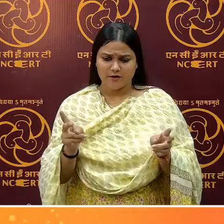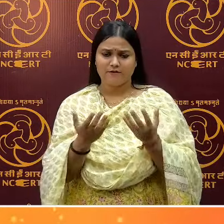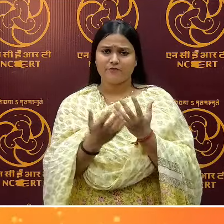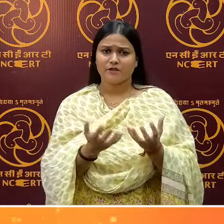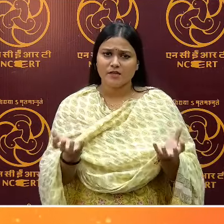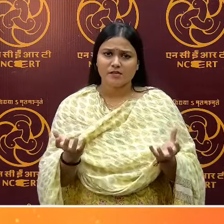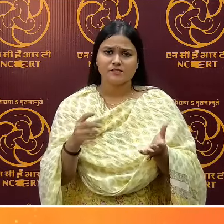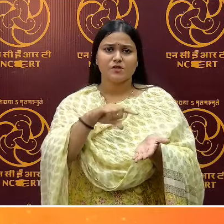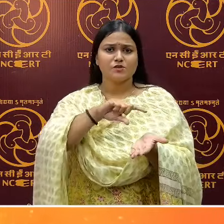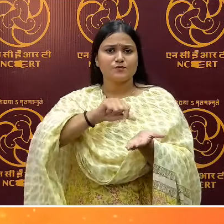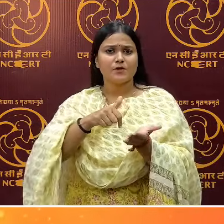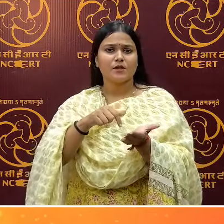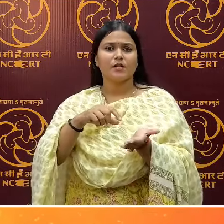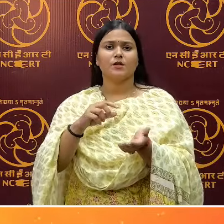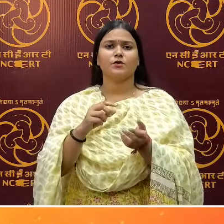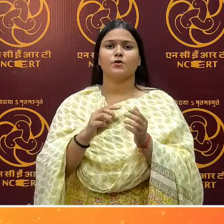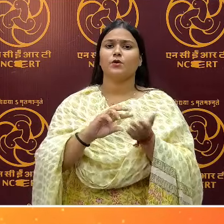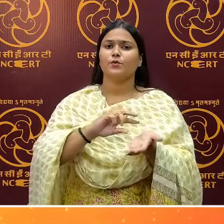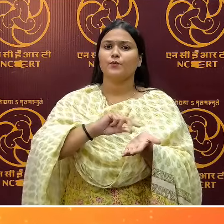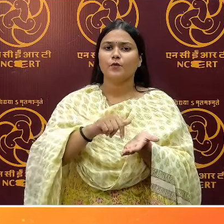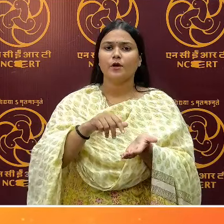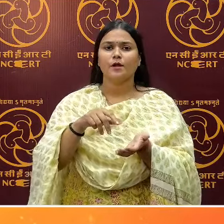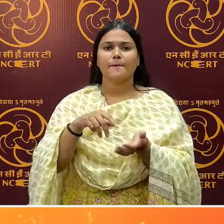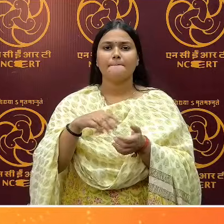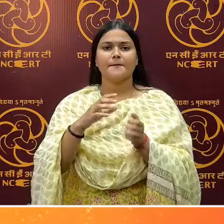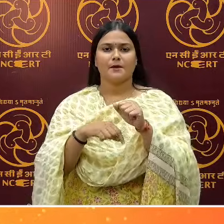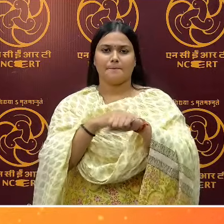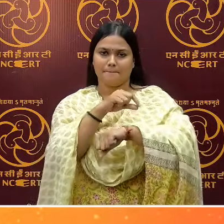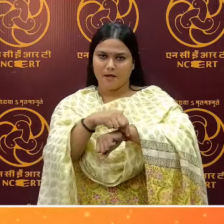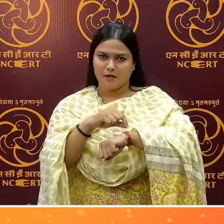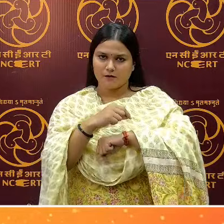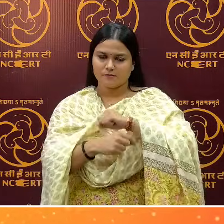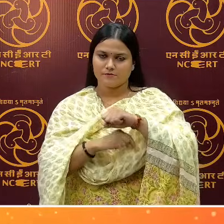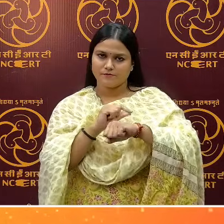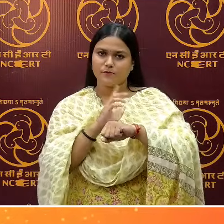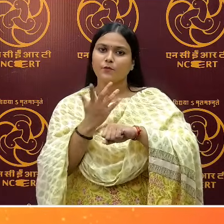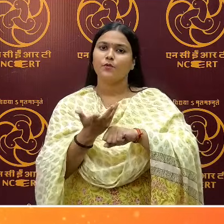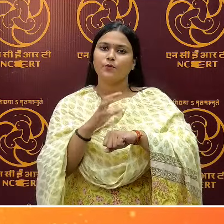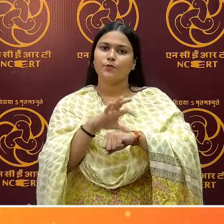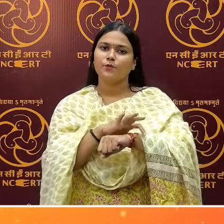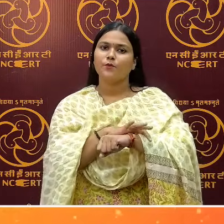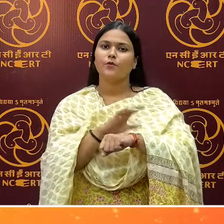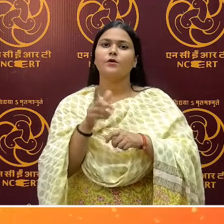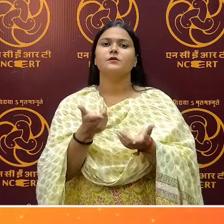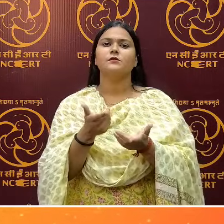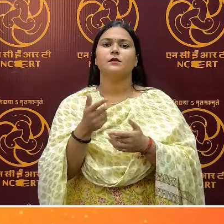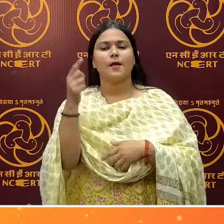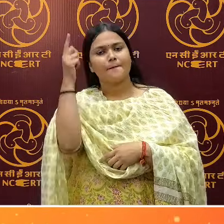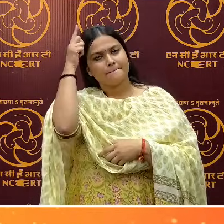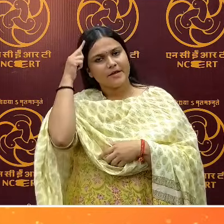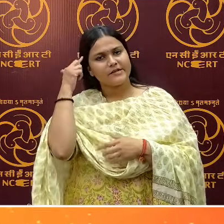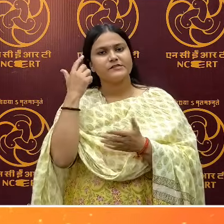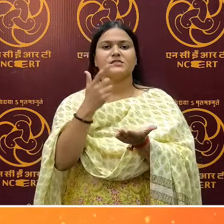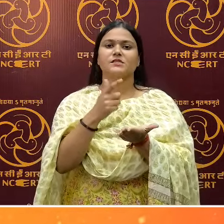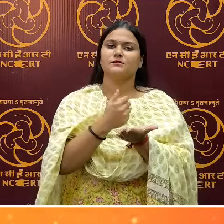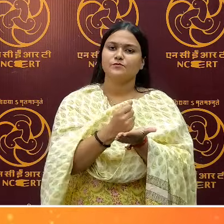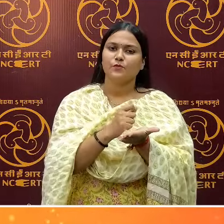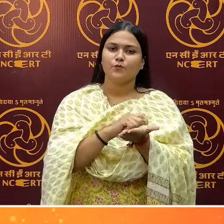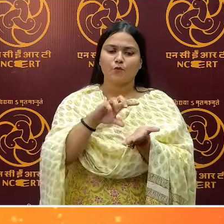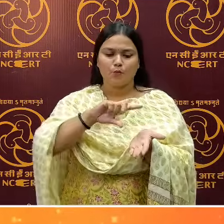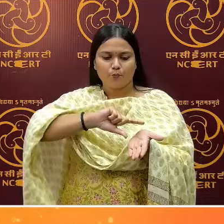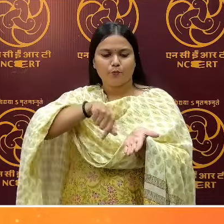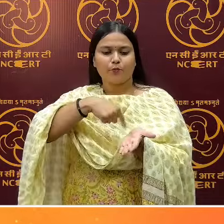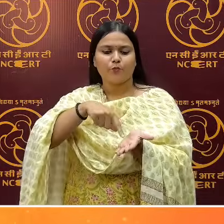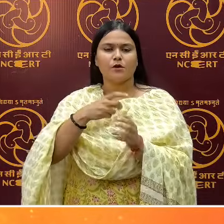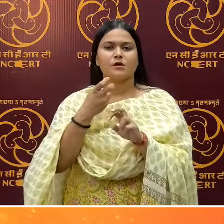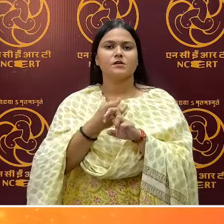top, coin, bangle, and that cannot spin, pencil that rolled,